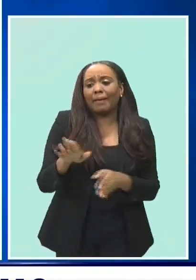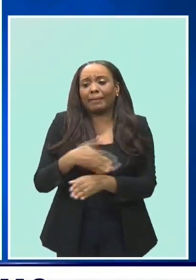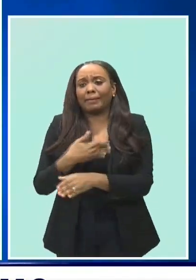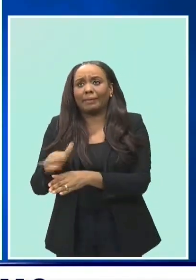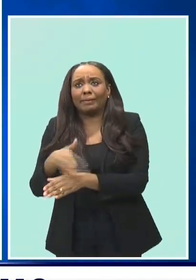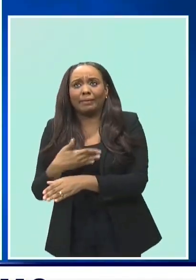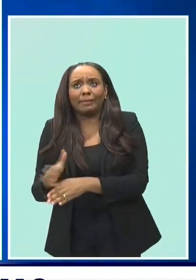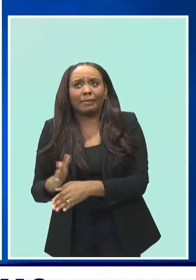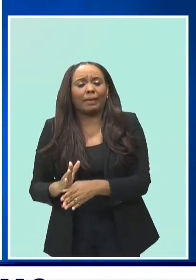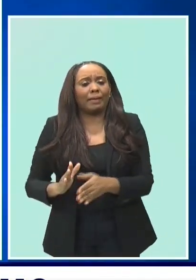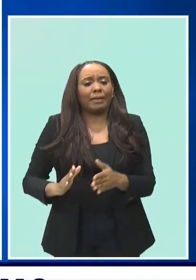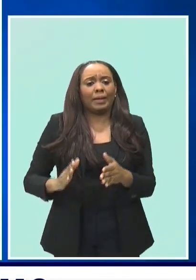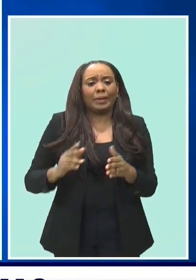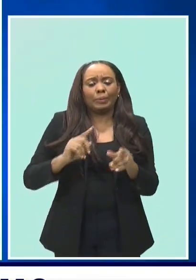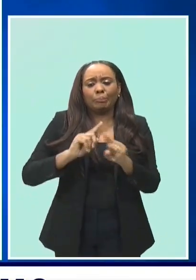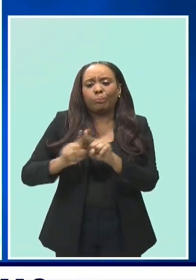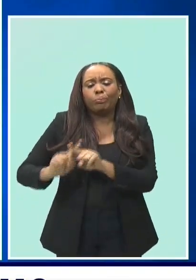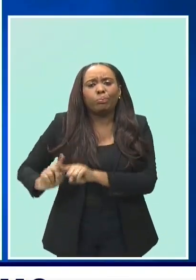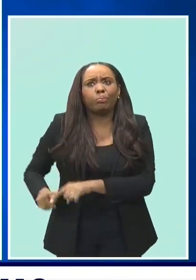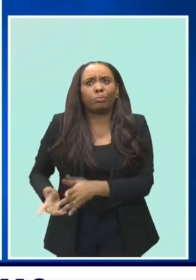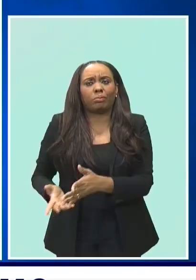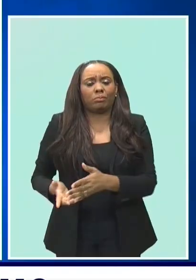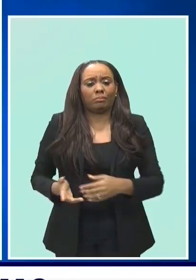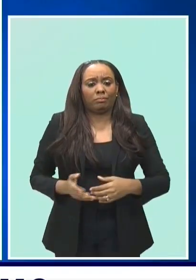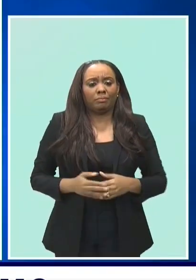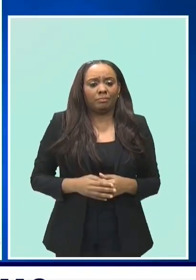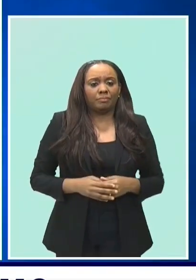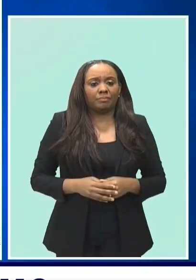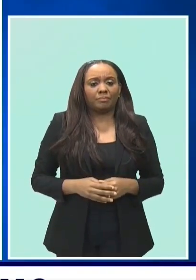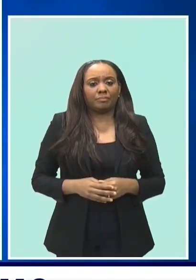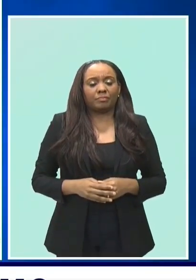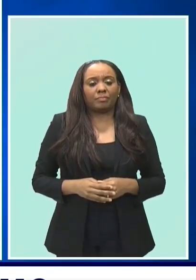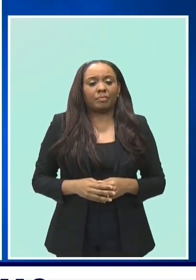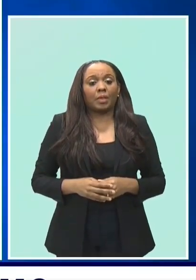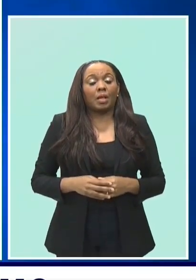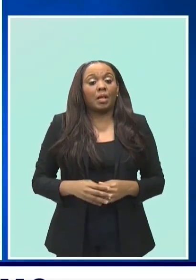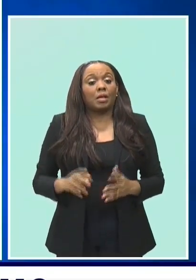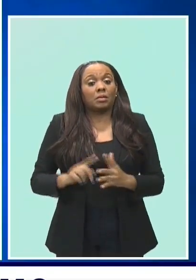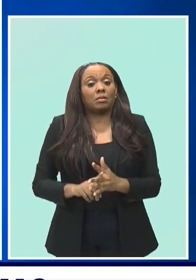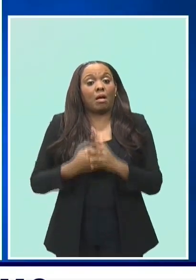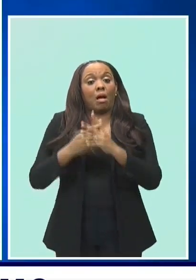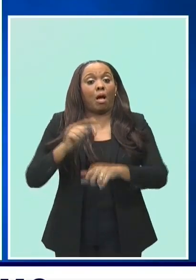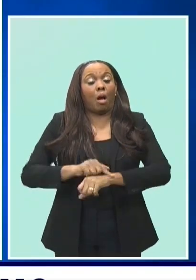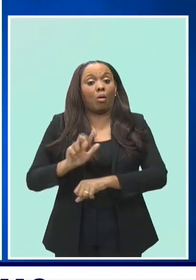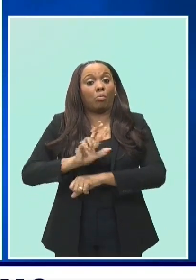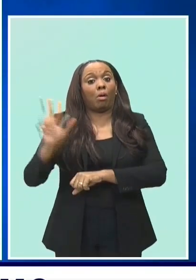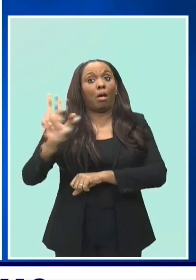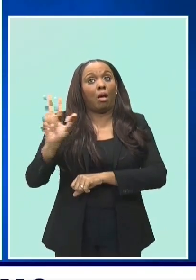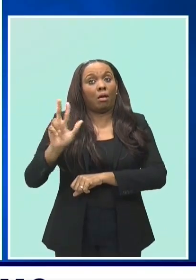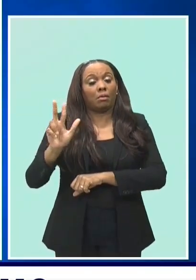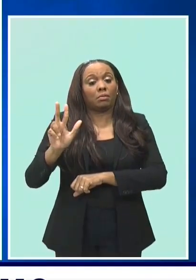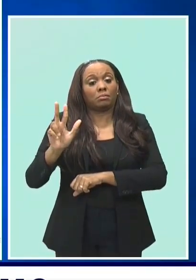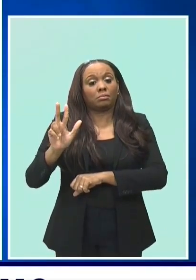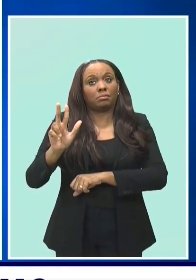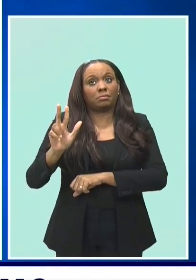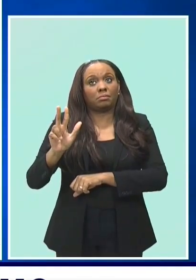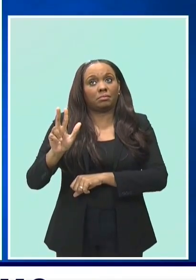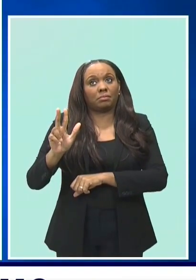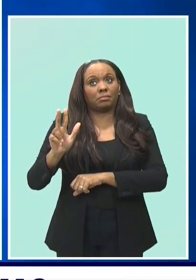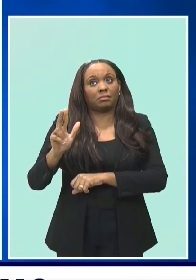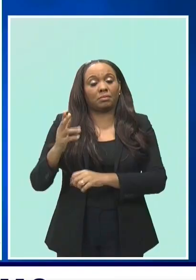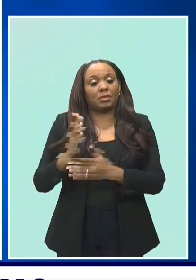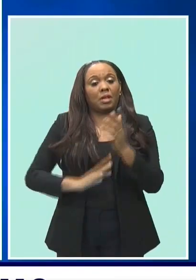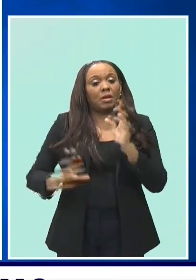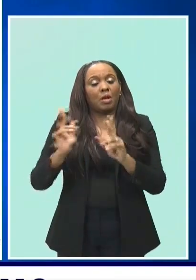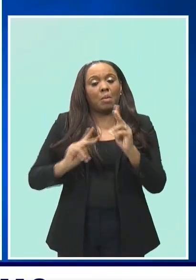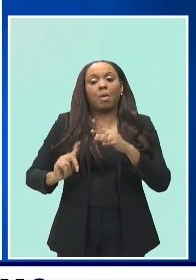they were well entertained. It wasn't long after the 3 p.m. start of the Mediathon that some of the first donors showed up